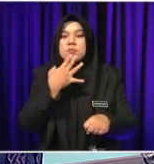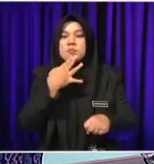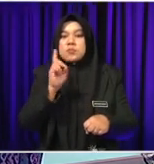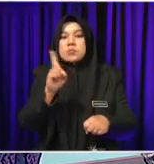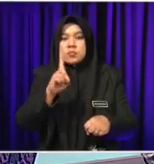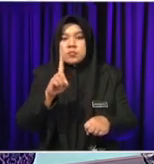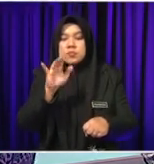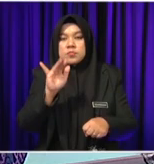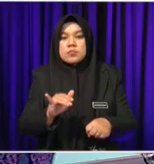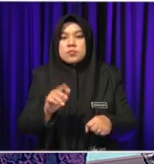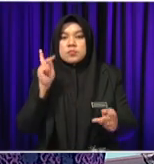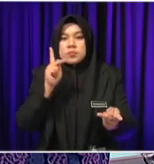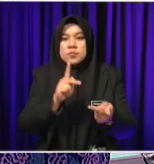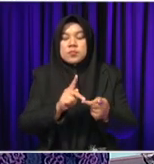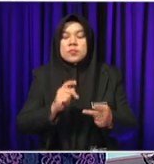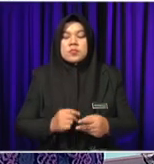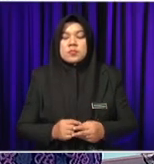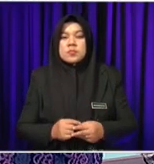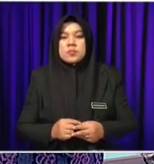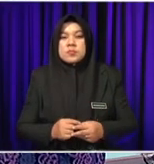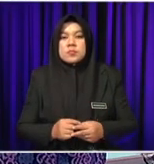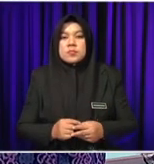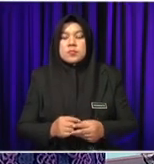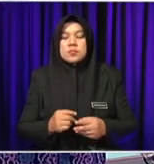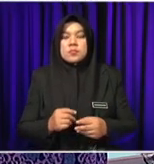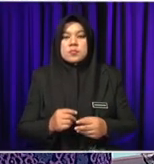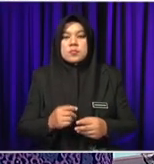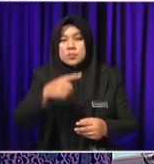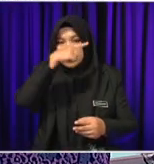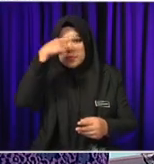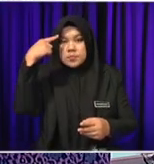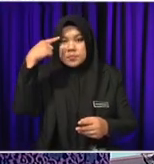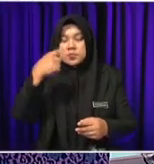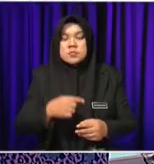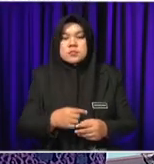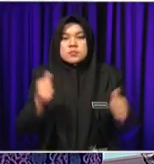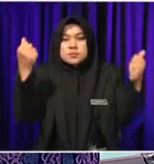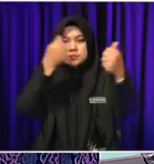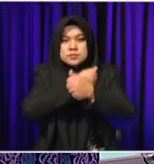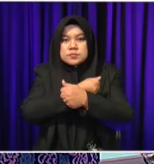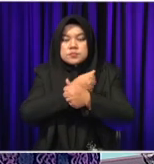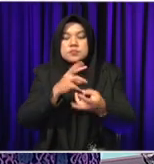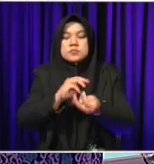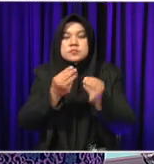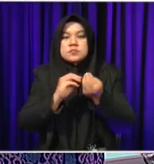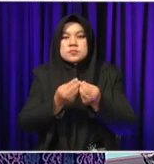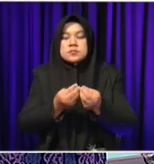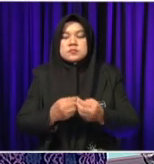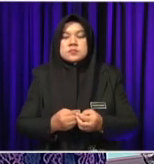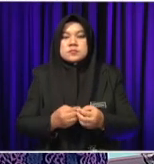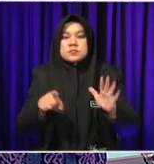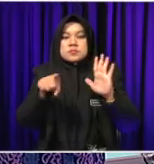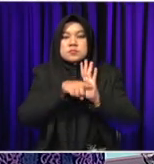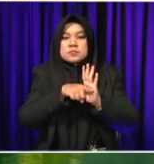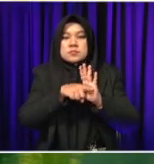stanza. Yes, I believe so. Okay, now let's go to the next colour. Mm-hmm. It will be black, that is challenges, problems, issues. So something negative.